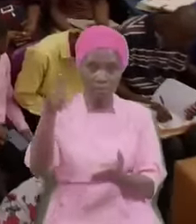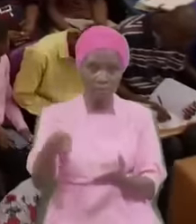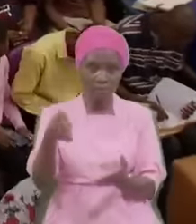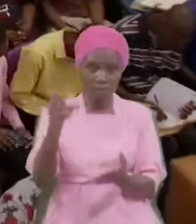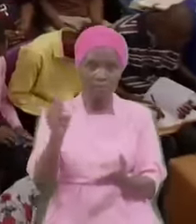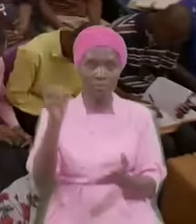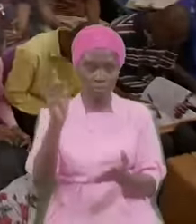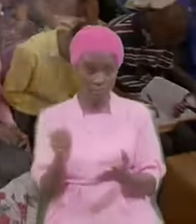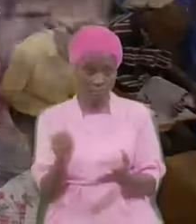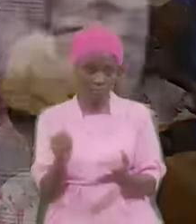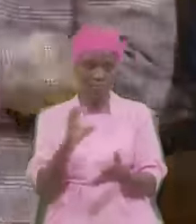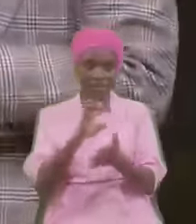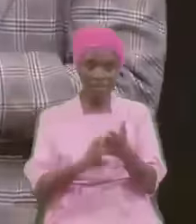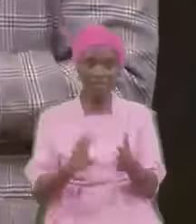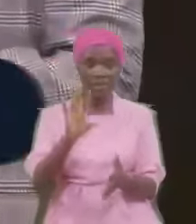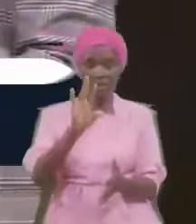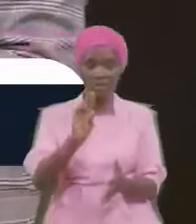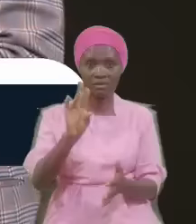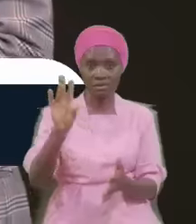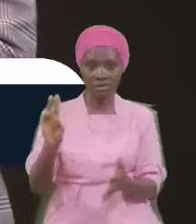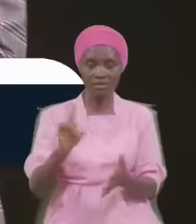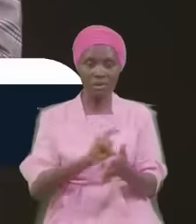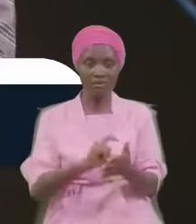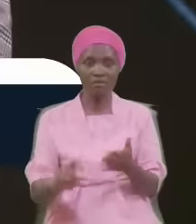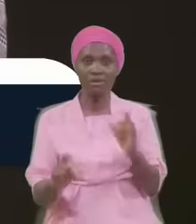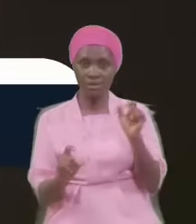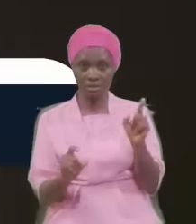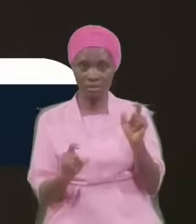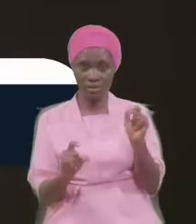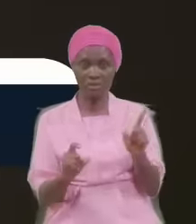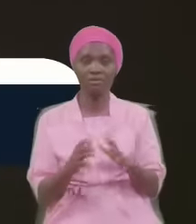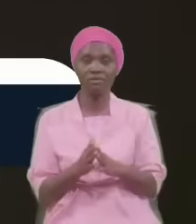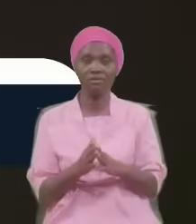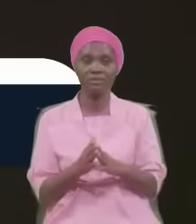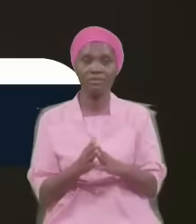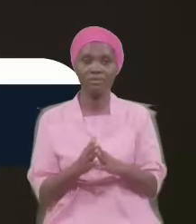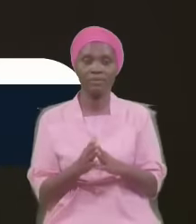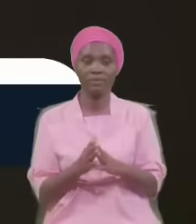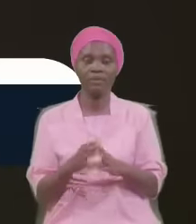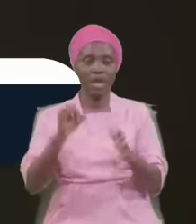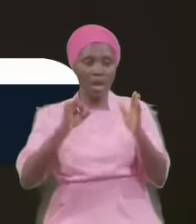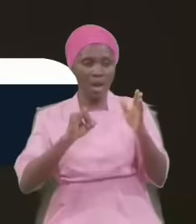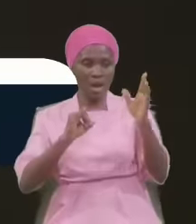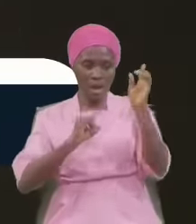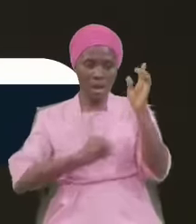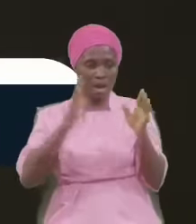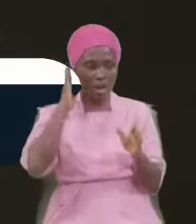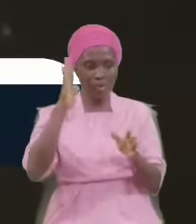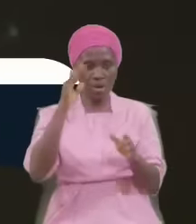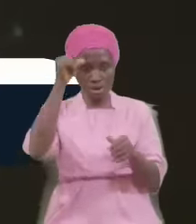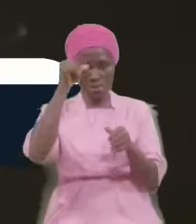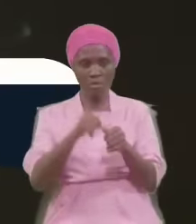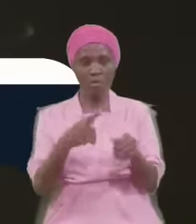11. Psalm 77, verse 11. I will remember the works of